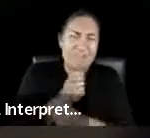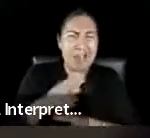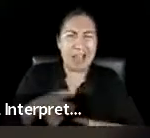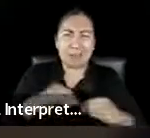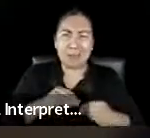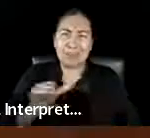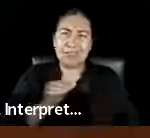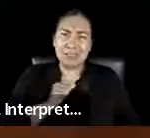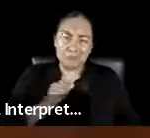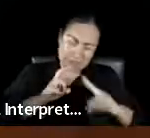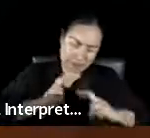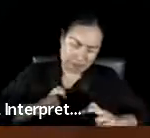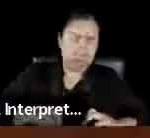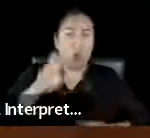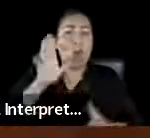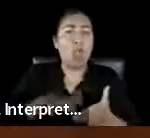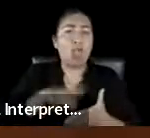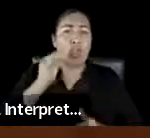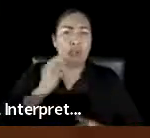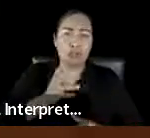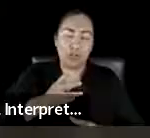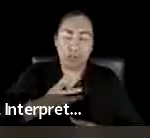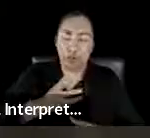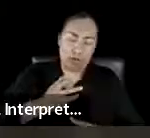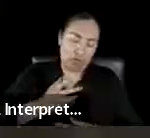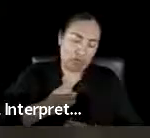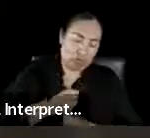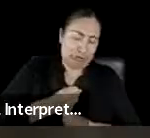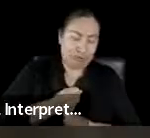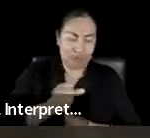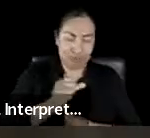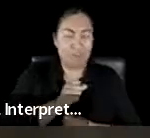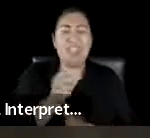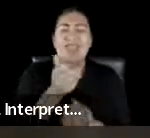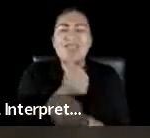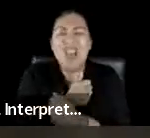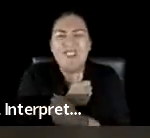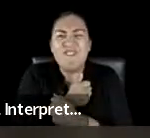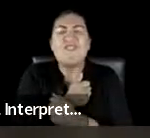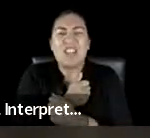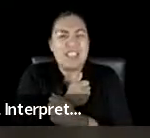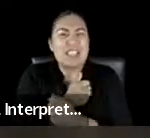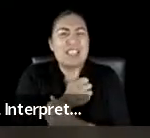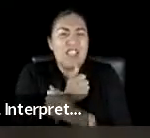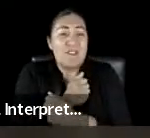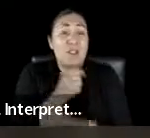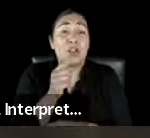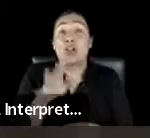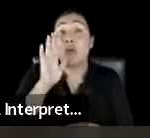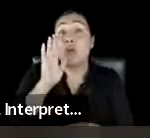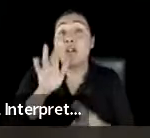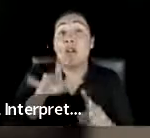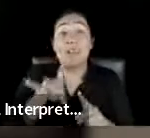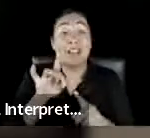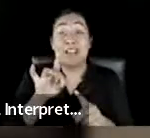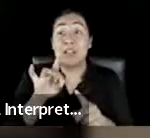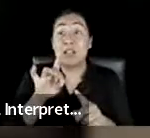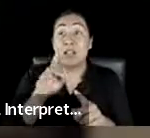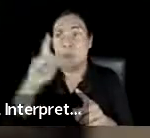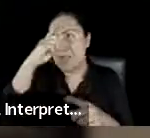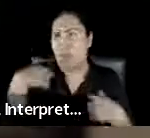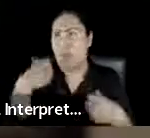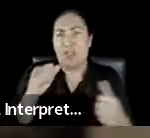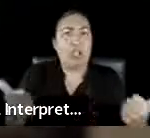your feelings, and you will learn that love is love. When you thought you were weak and the mental health challenges were too big to overcome, You found